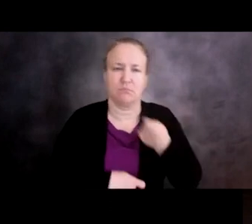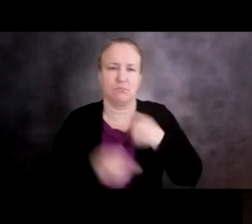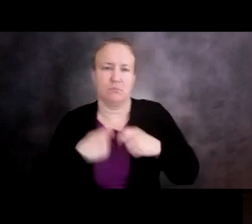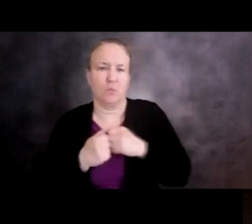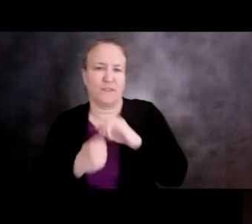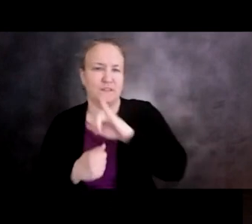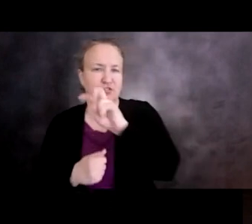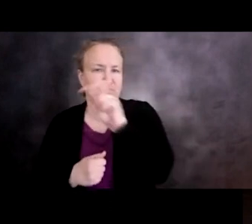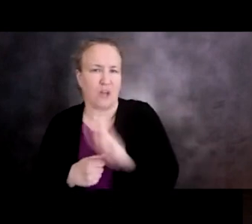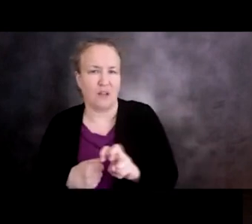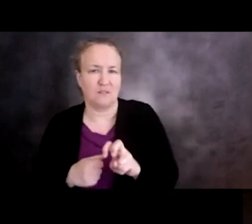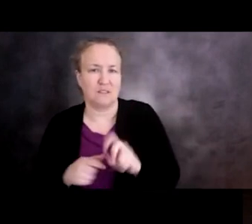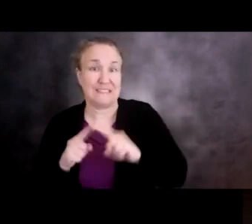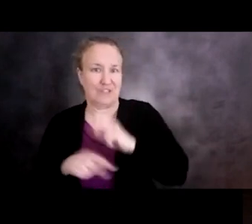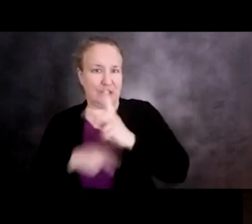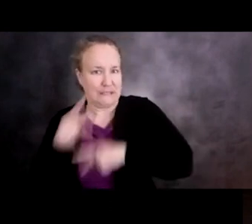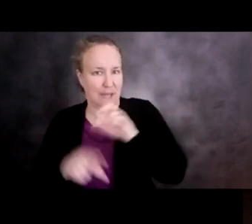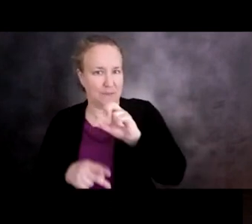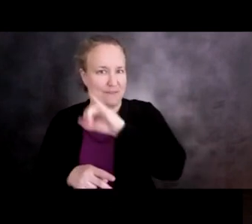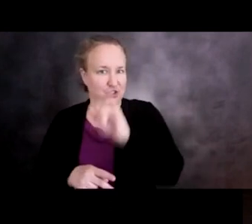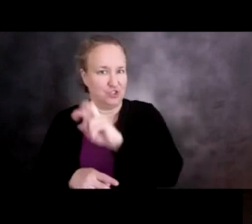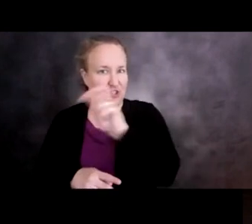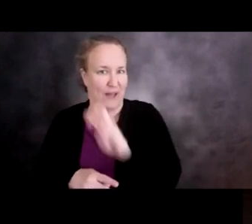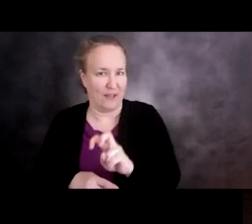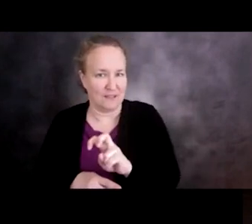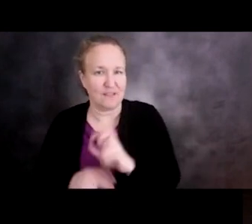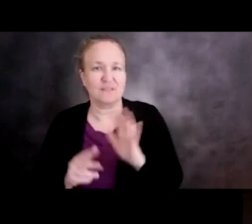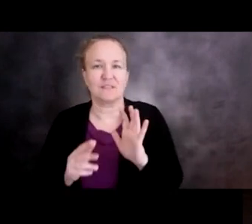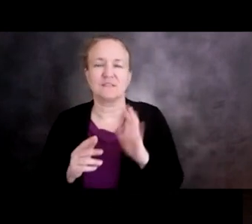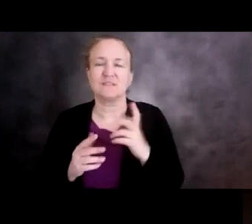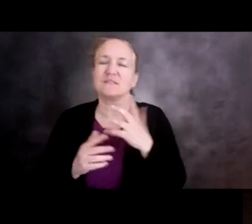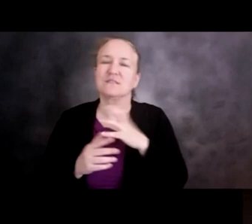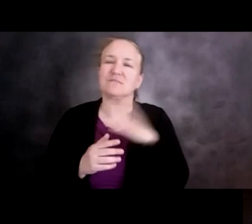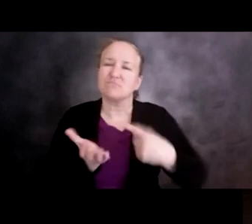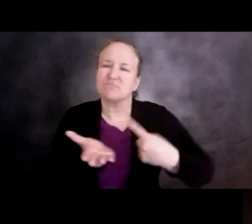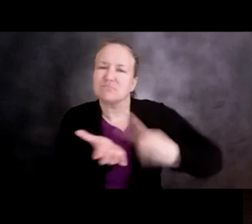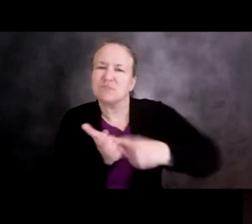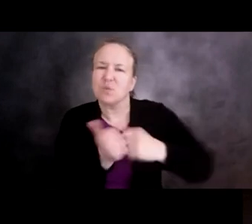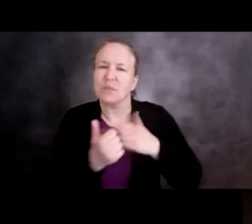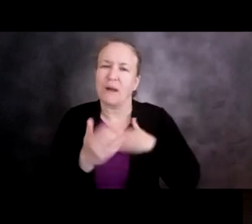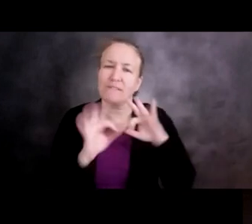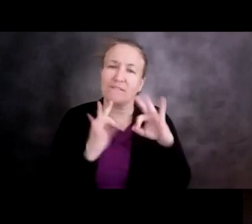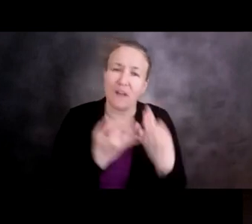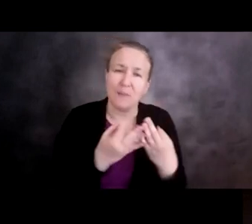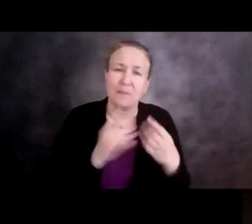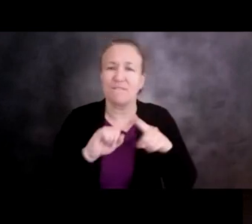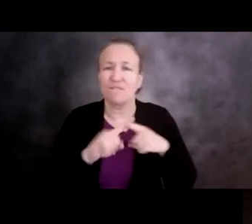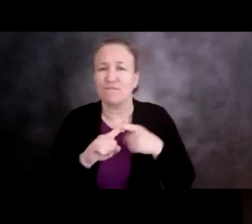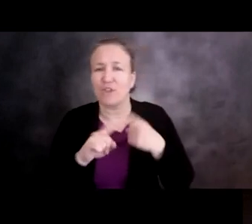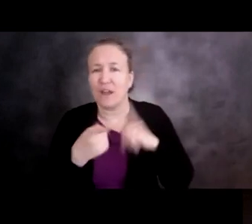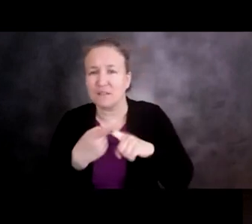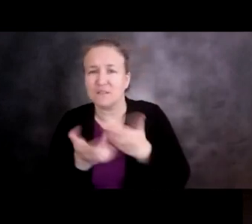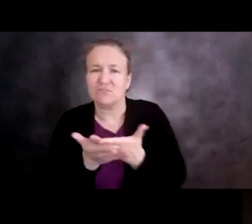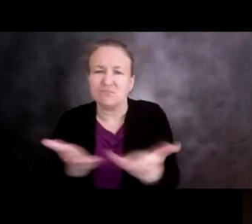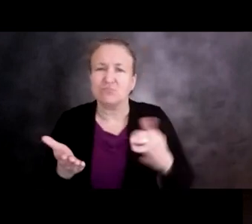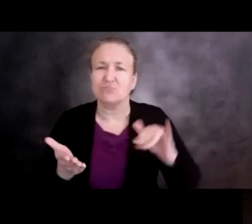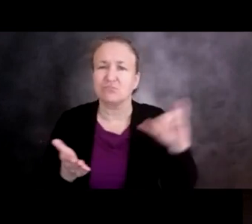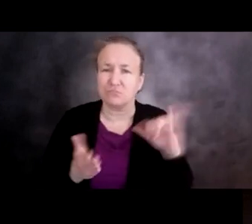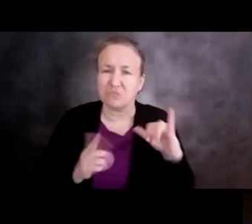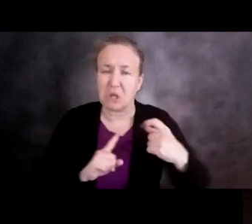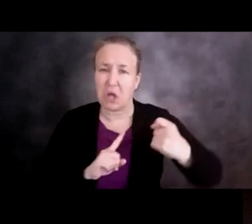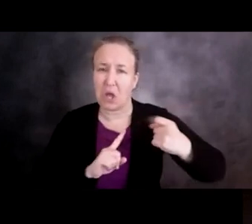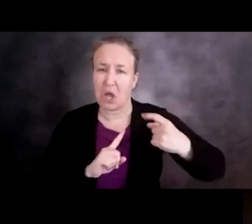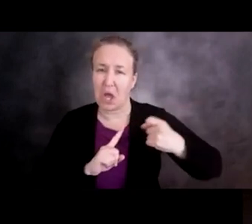jazz and different types of jazz. In conversations with my family and friends, that also sparks like different things as